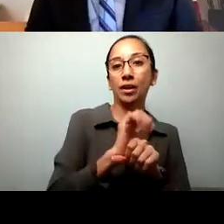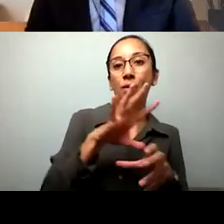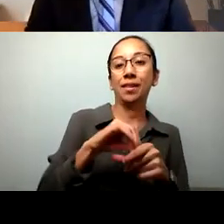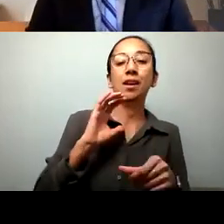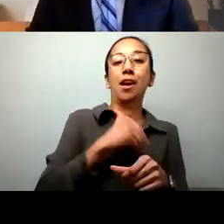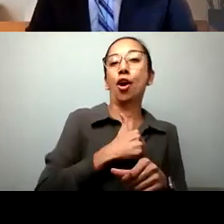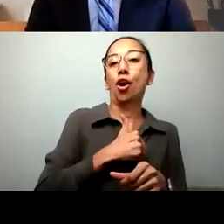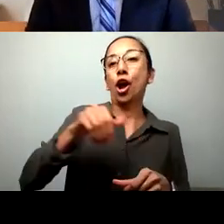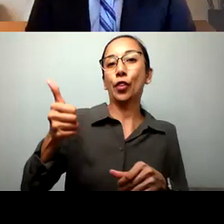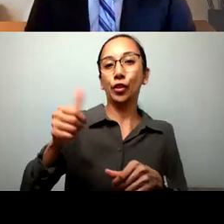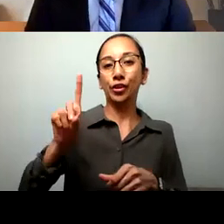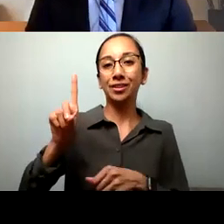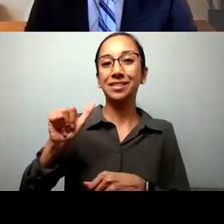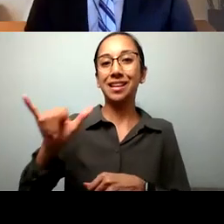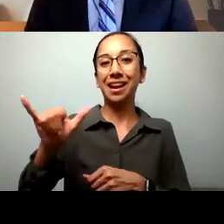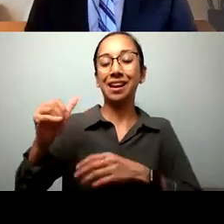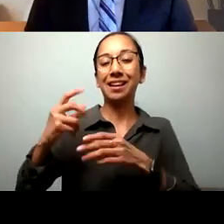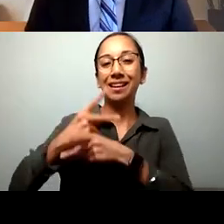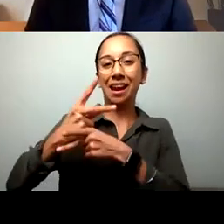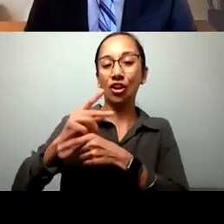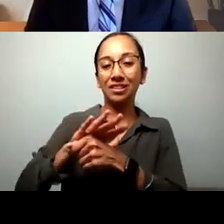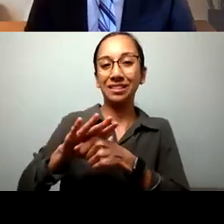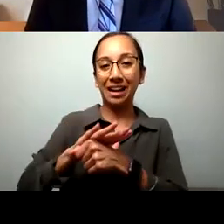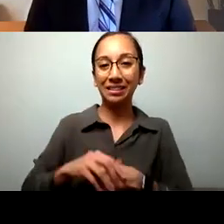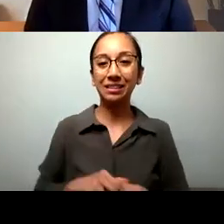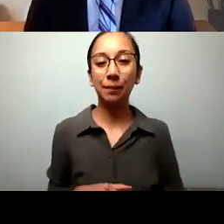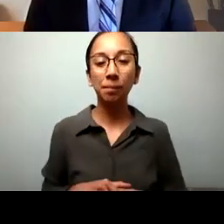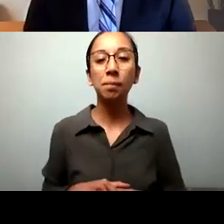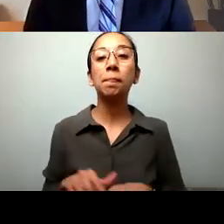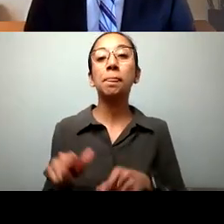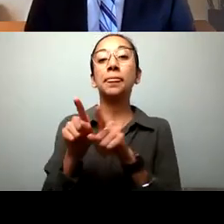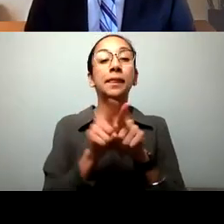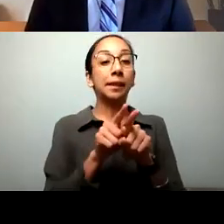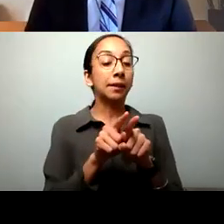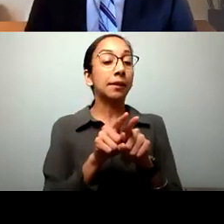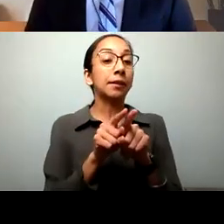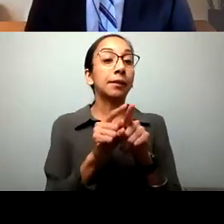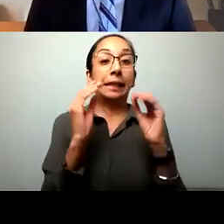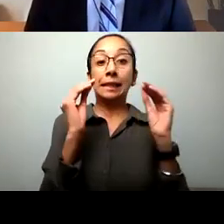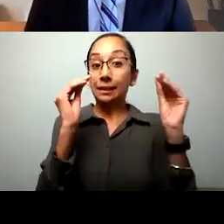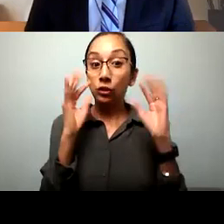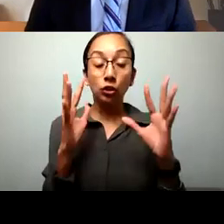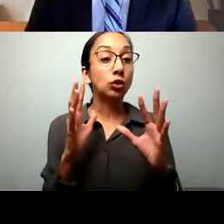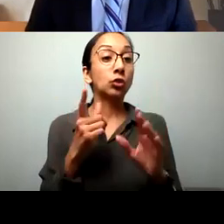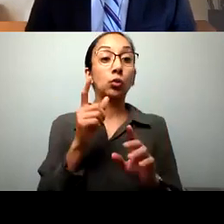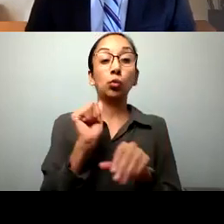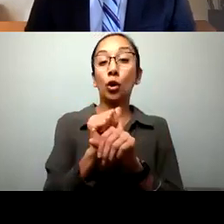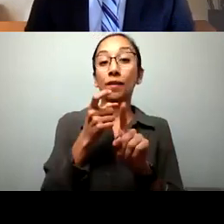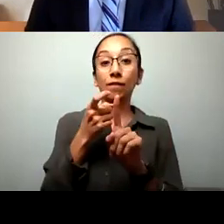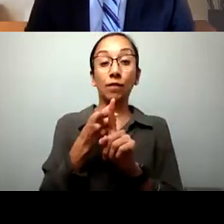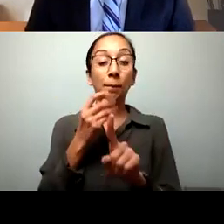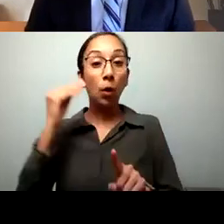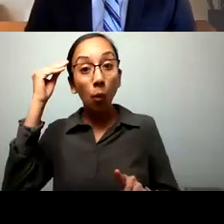2 is really kind of getting into asking our teachers, even those working from remotely, or even our administrators who are